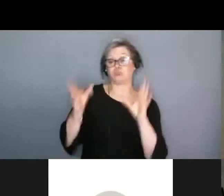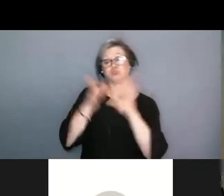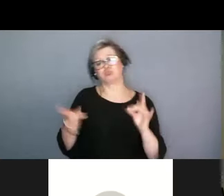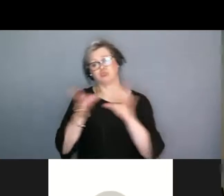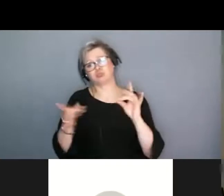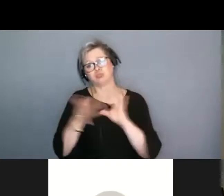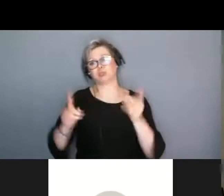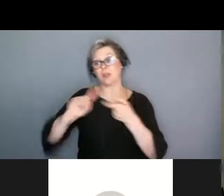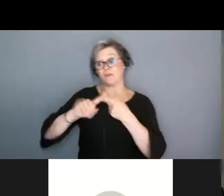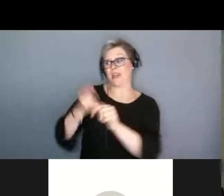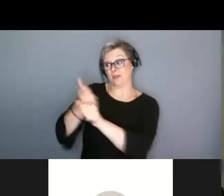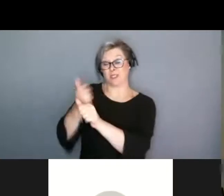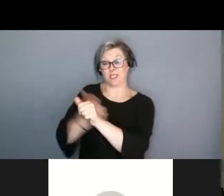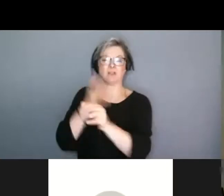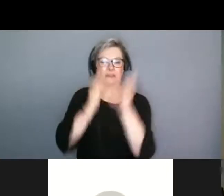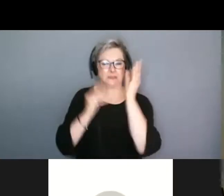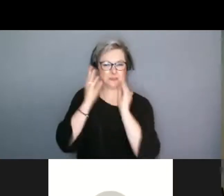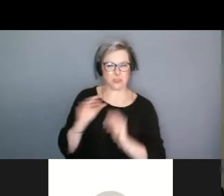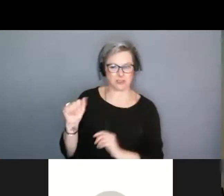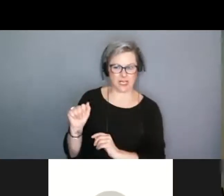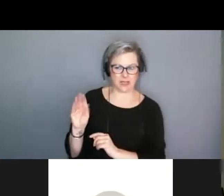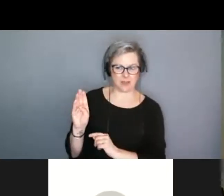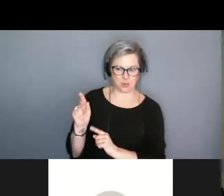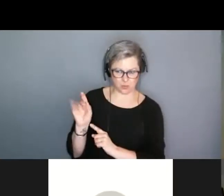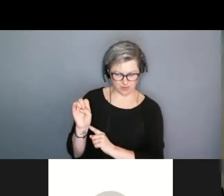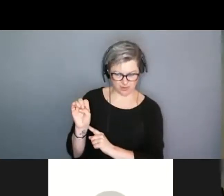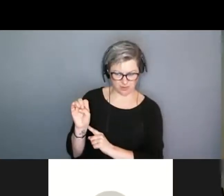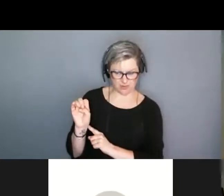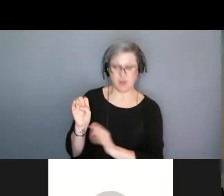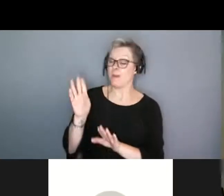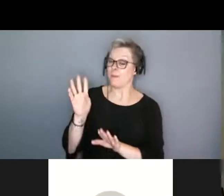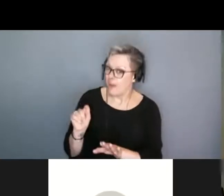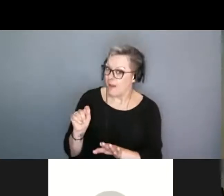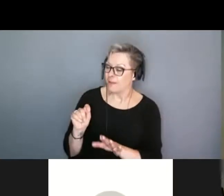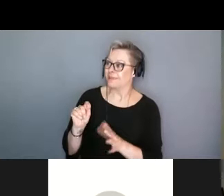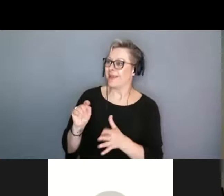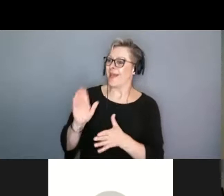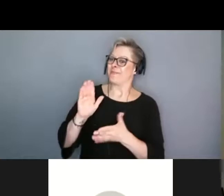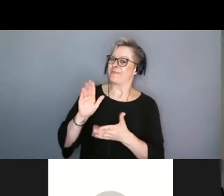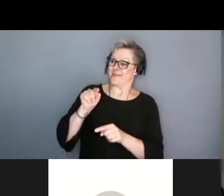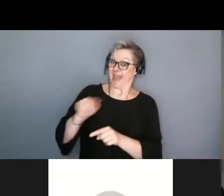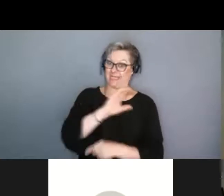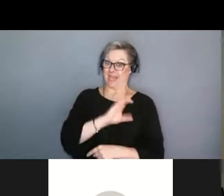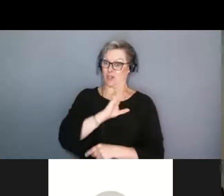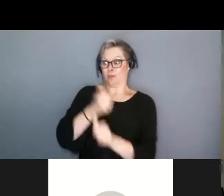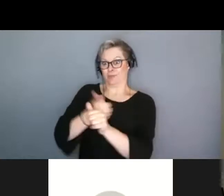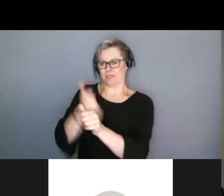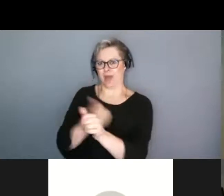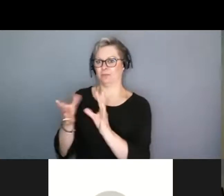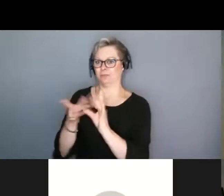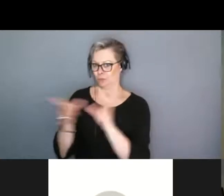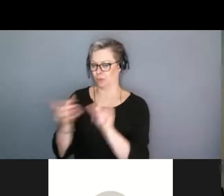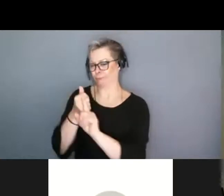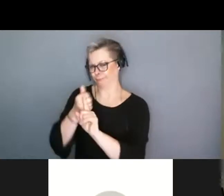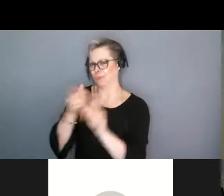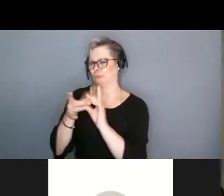has abuse, but it is told through those characters. And we'll listen to